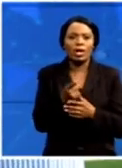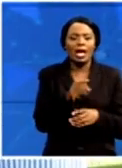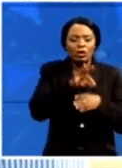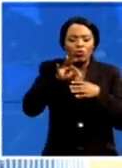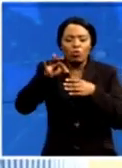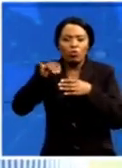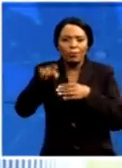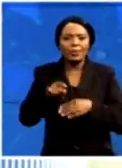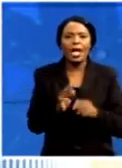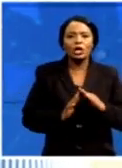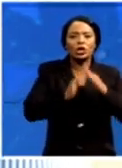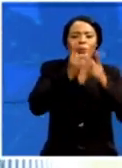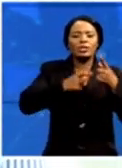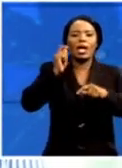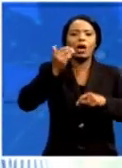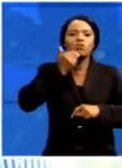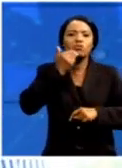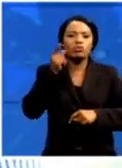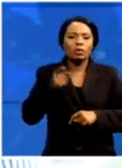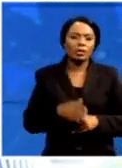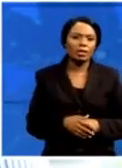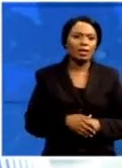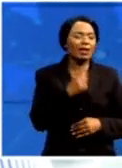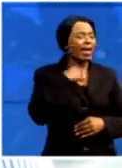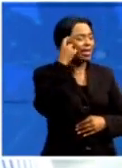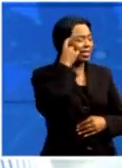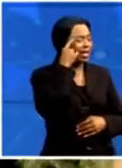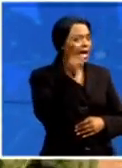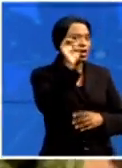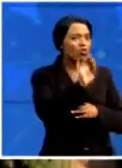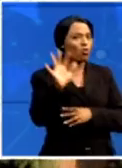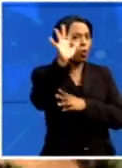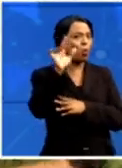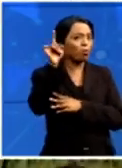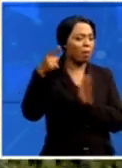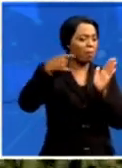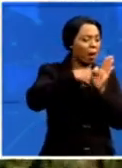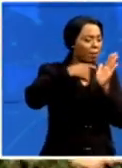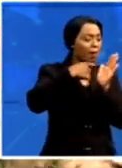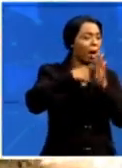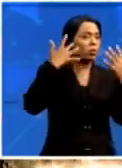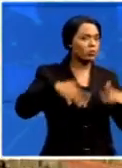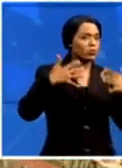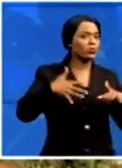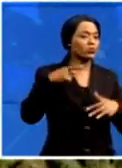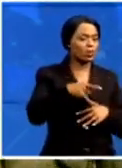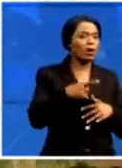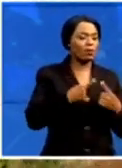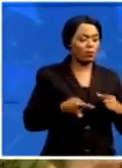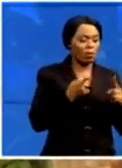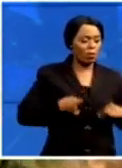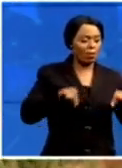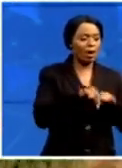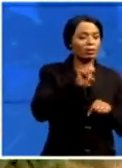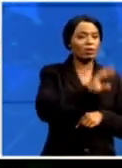one that's most sought after in Europe, which is the Hass, the dark-skinned varieties. I think the one that South Africans all love, that we've all